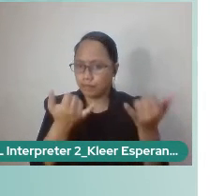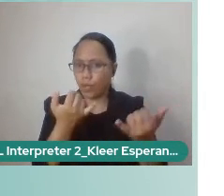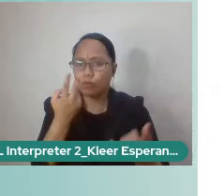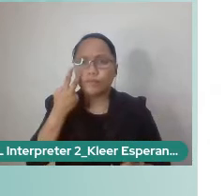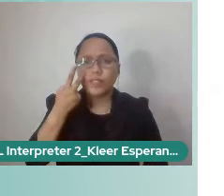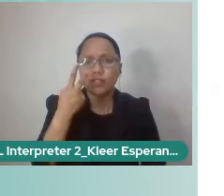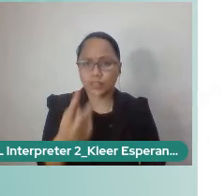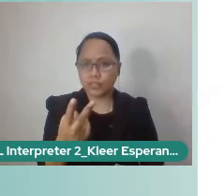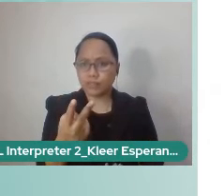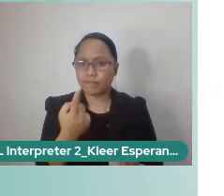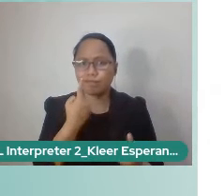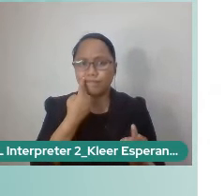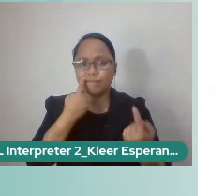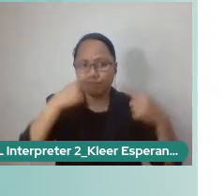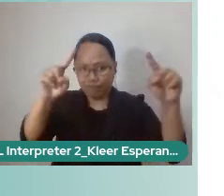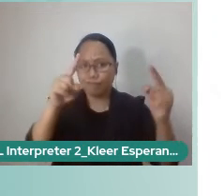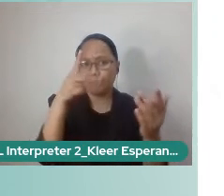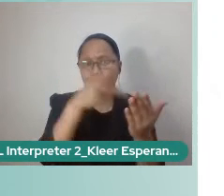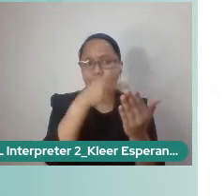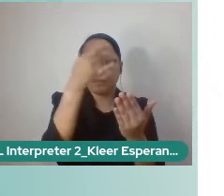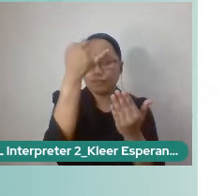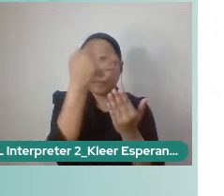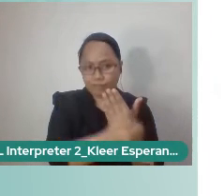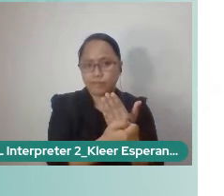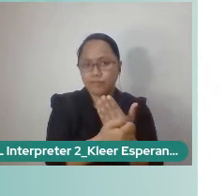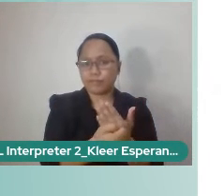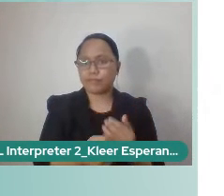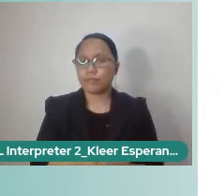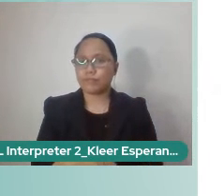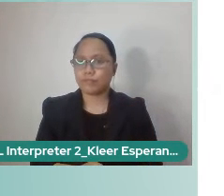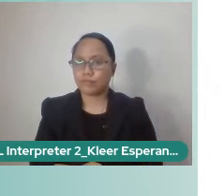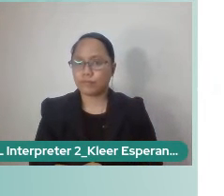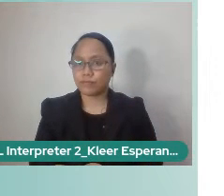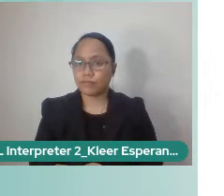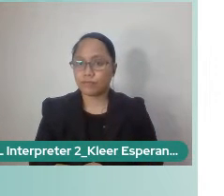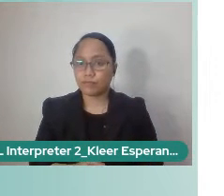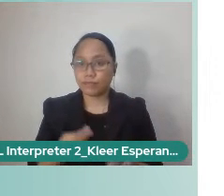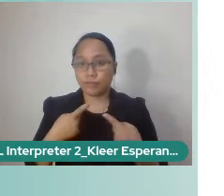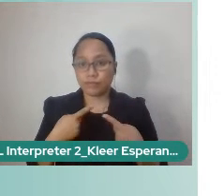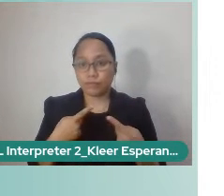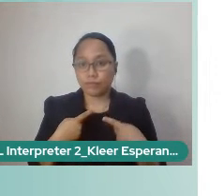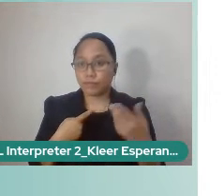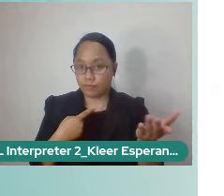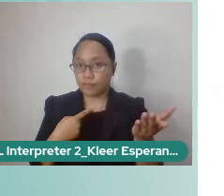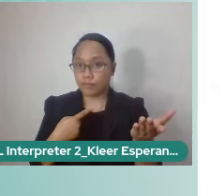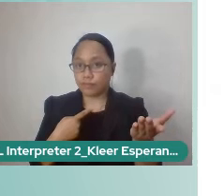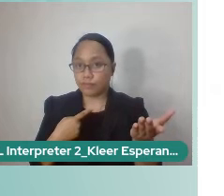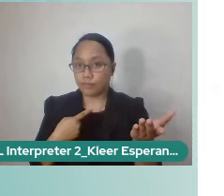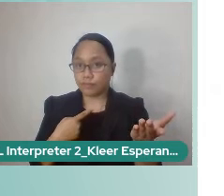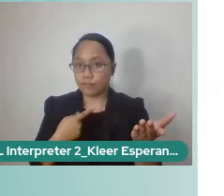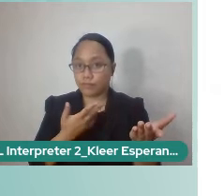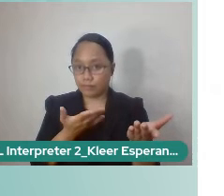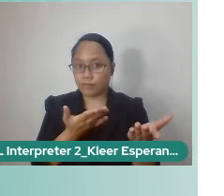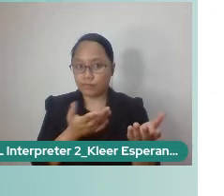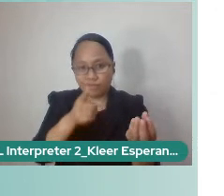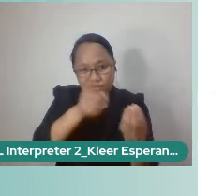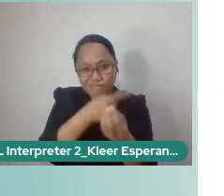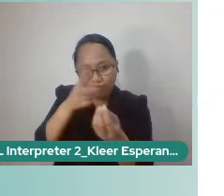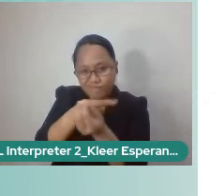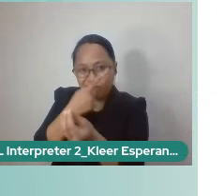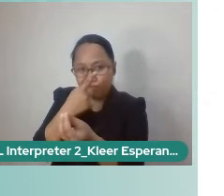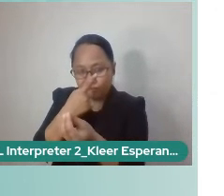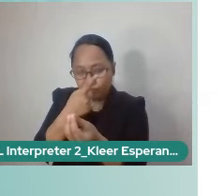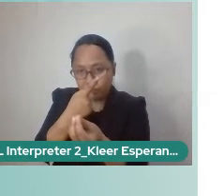a bit about the experience of the success project. Is the Scale Up Cervical Cancer Elimination with a secondary